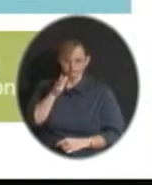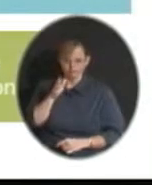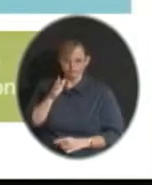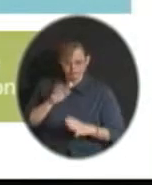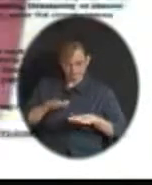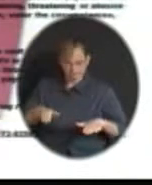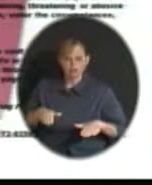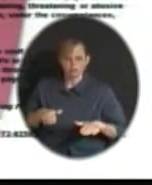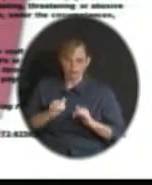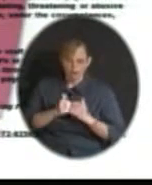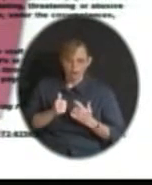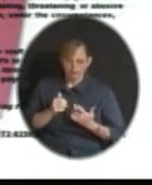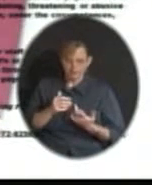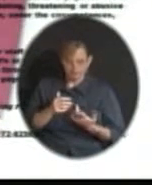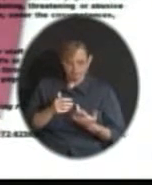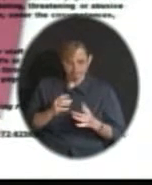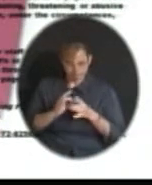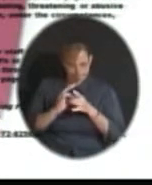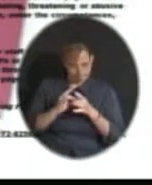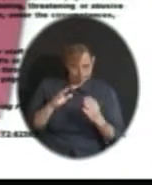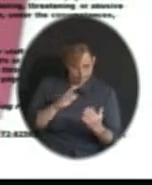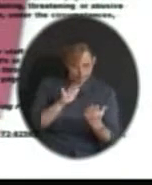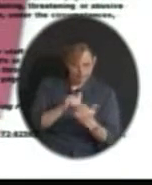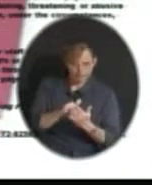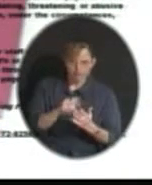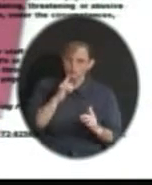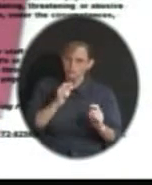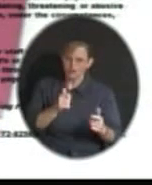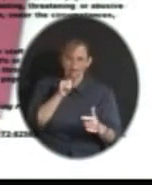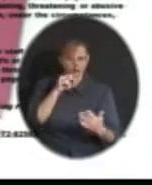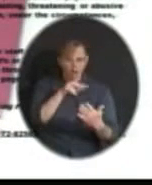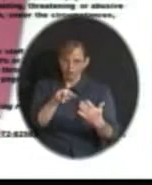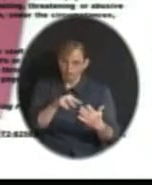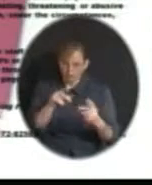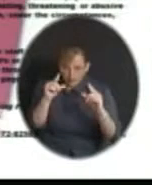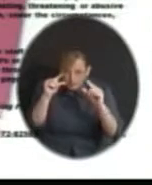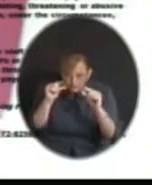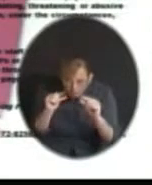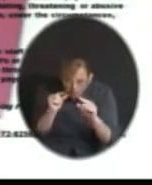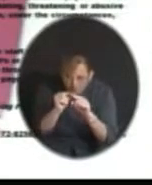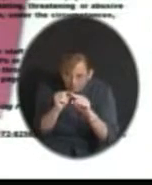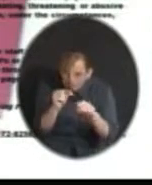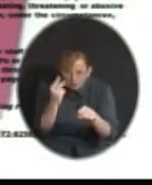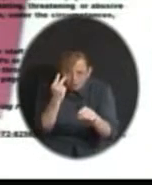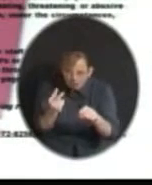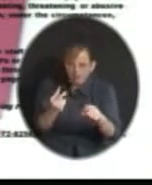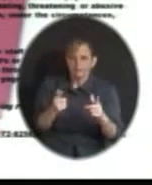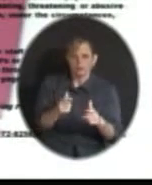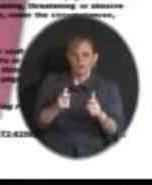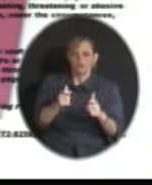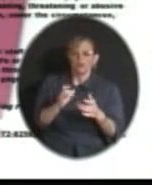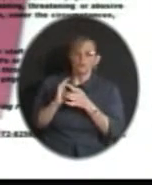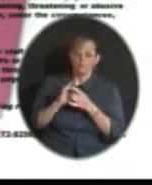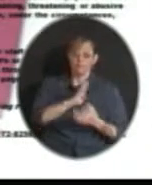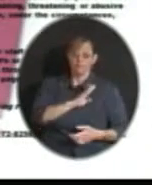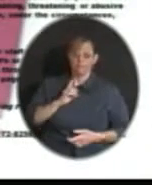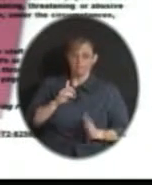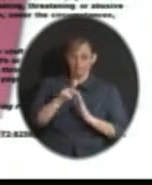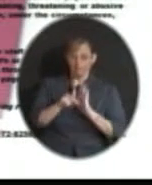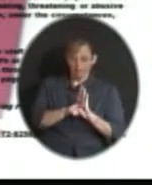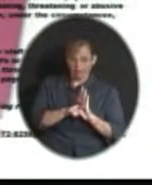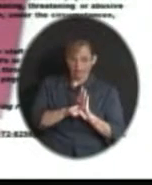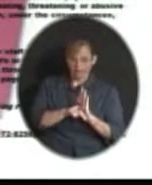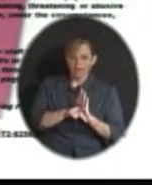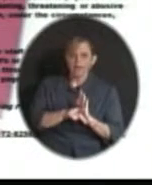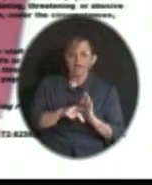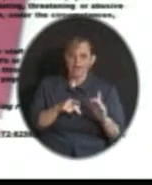address that. Quick, I'm not going to read this one to you. I couldn't if I wanted to, but just quickly in terms of board policy, there is, and the